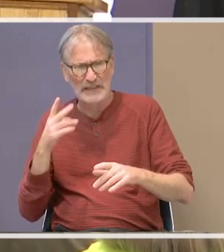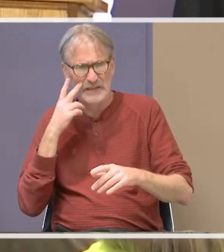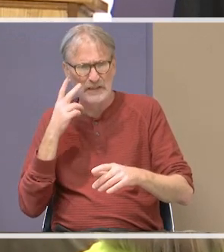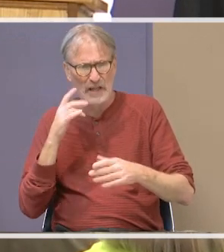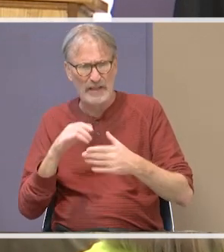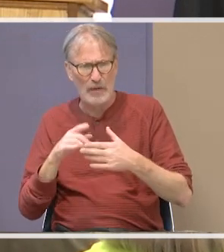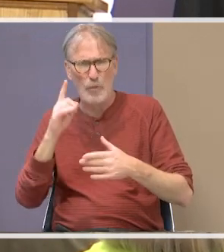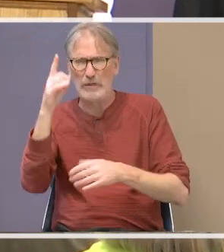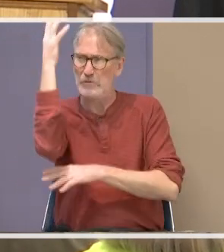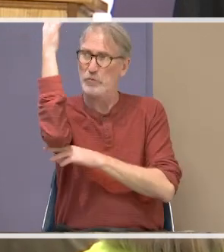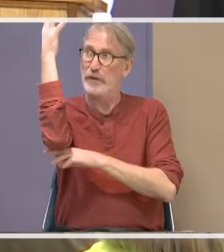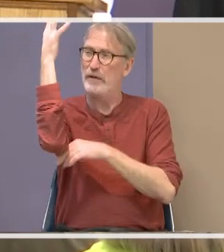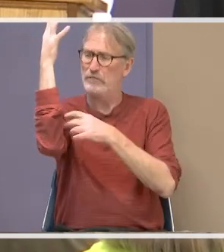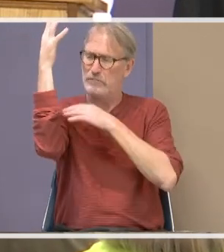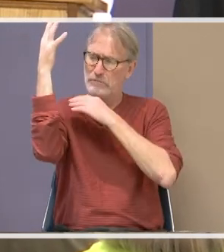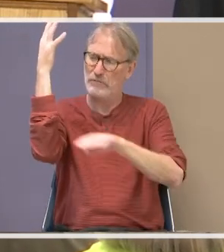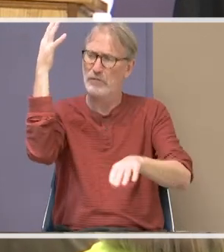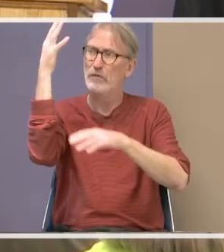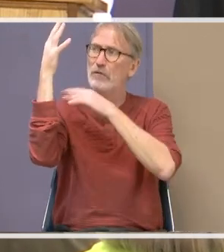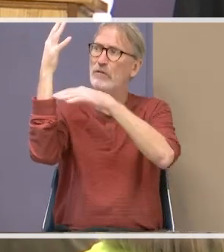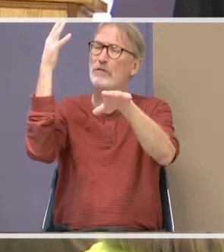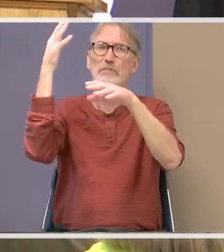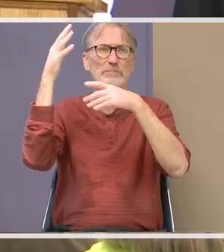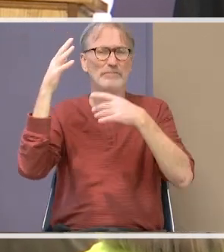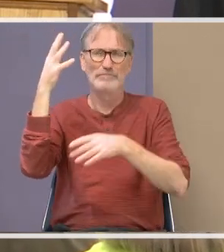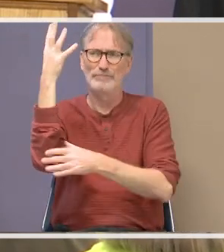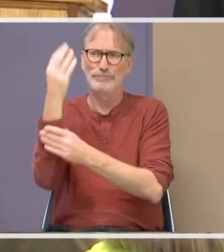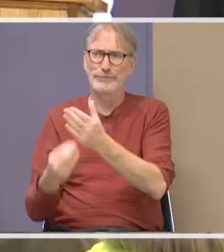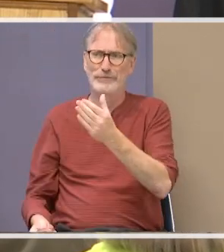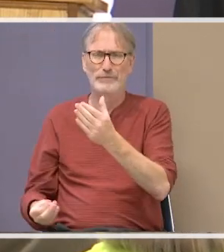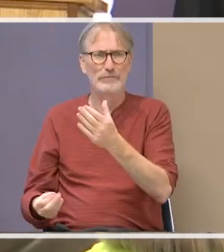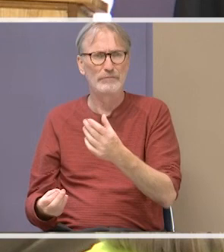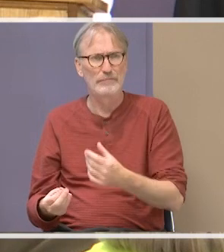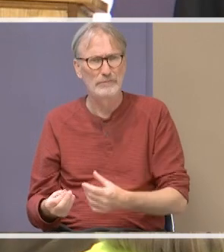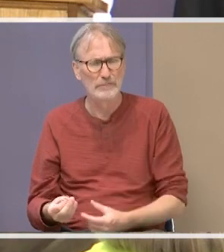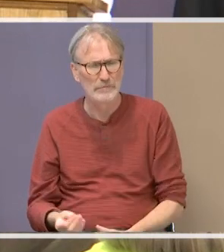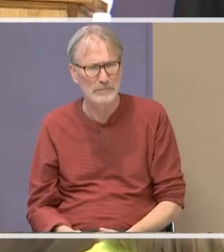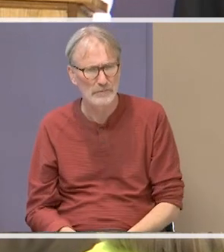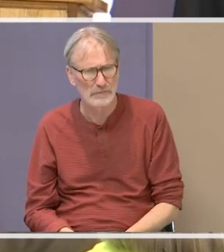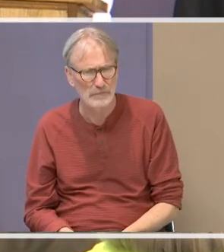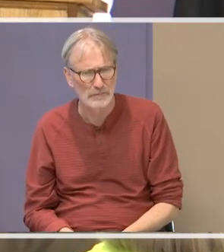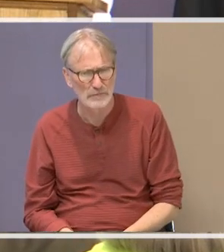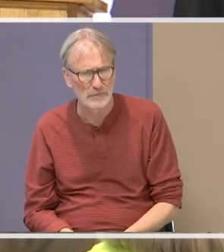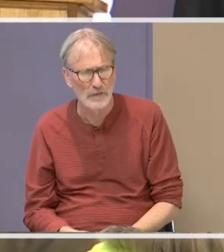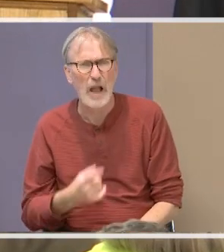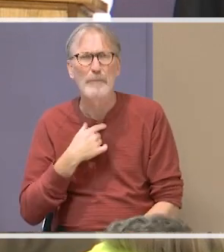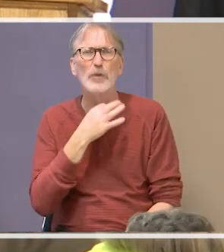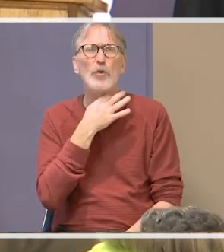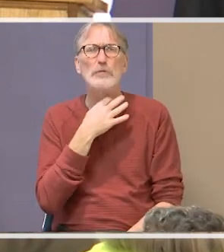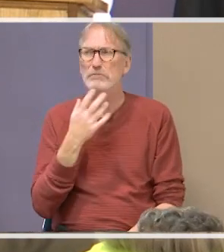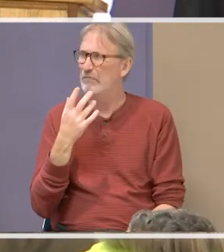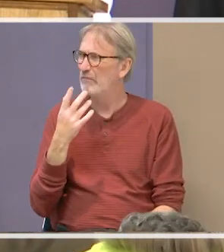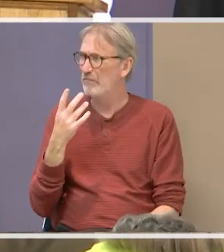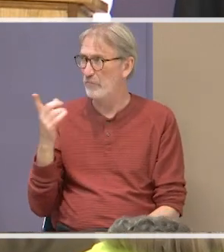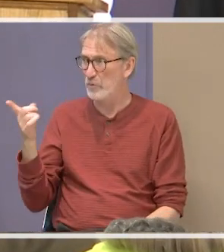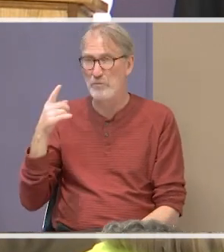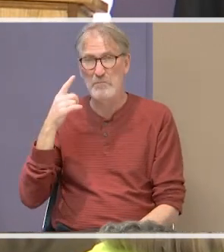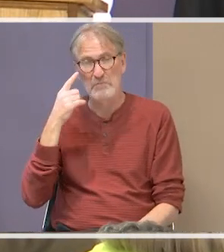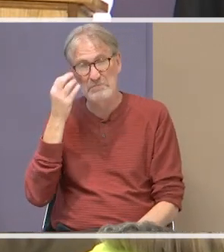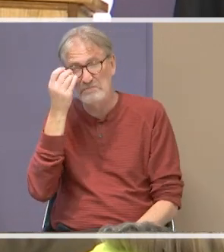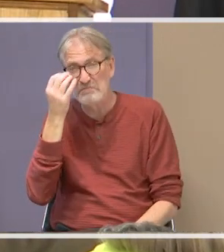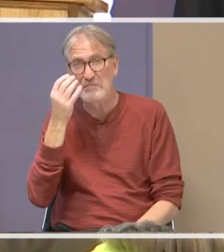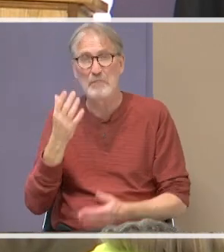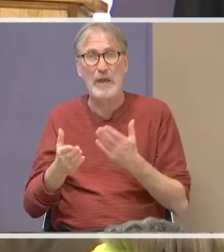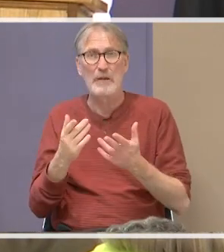one large tree has been cut and removed from the corner of the intersection. I was wondering if there was any thought given